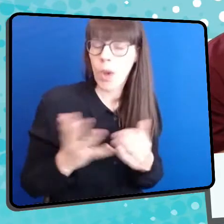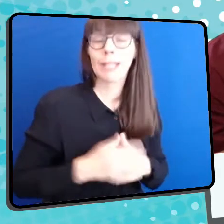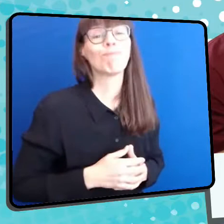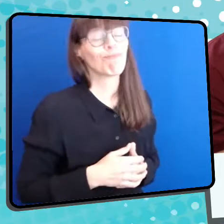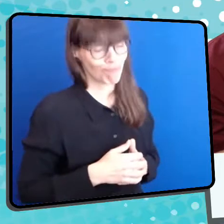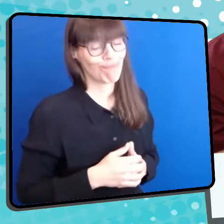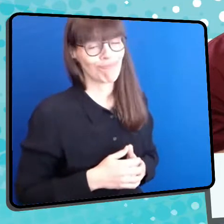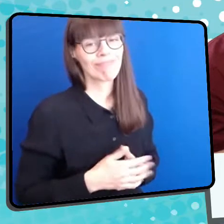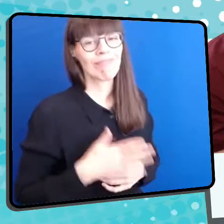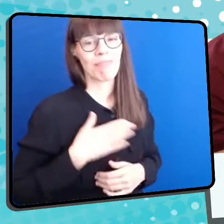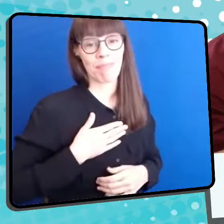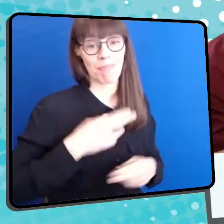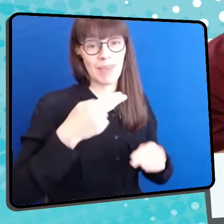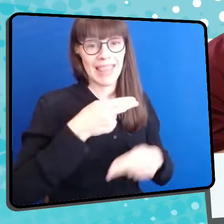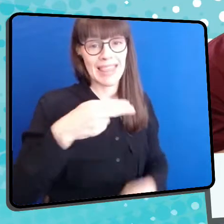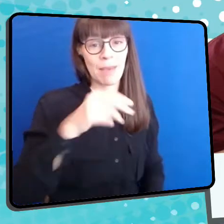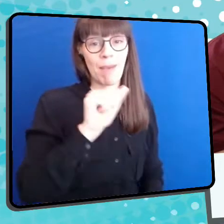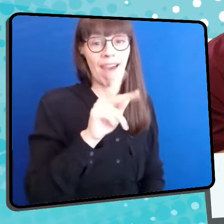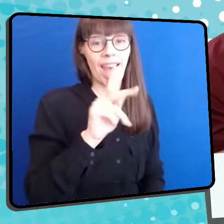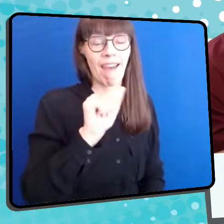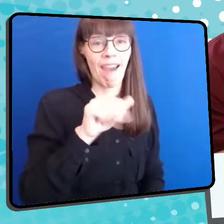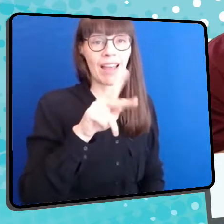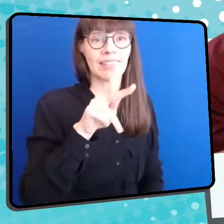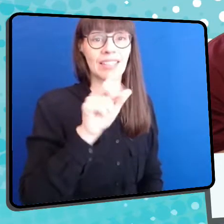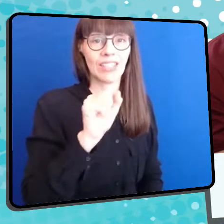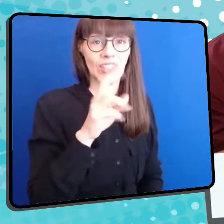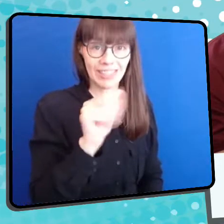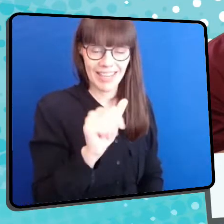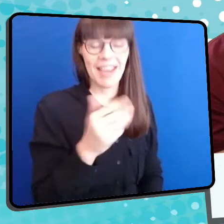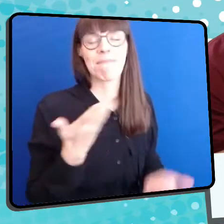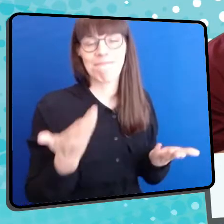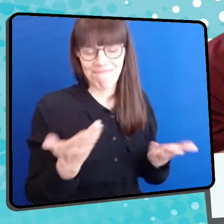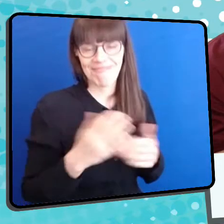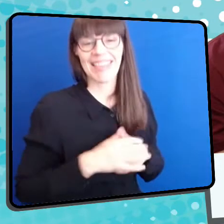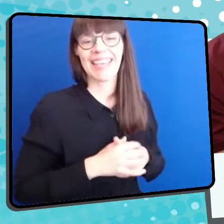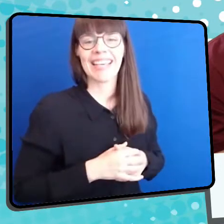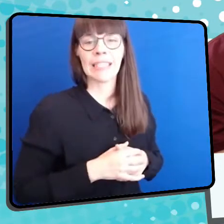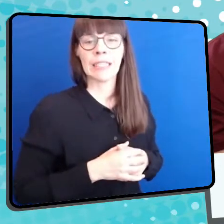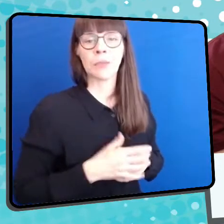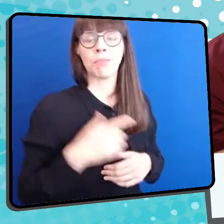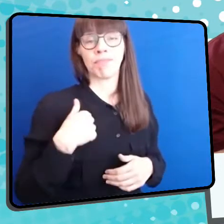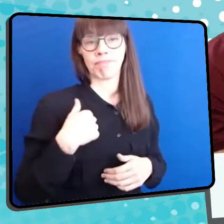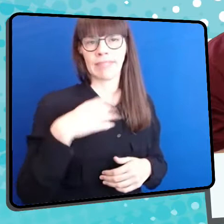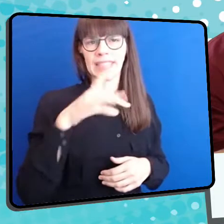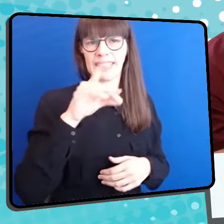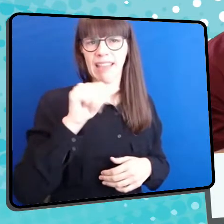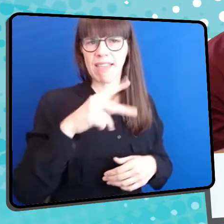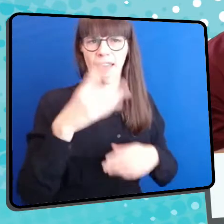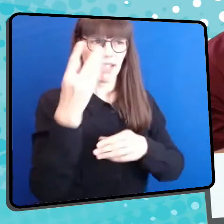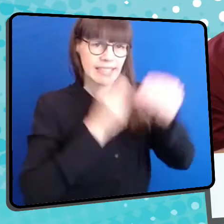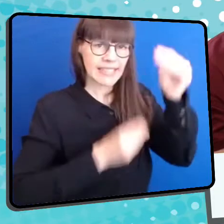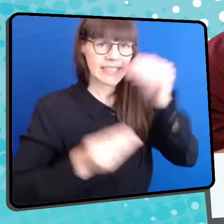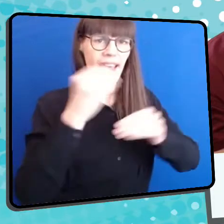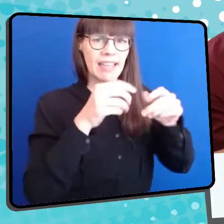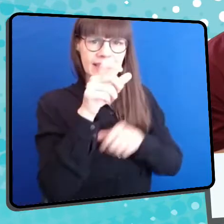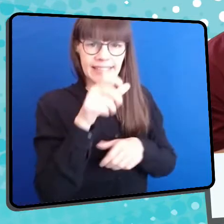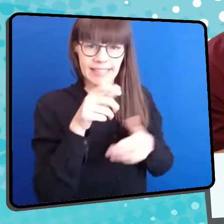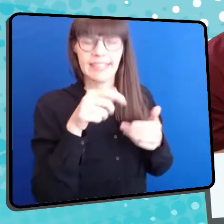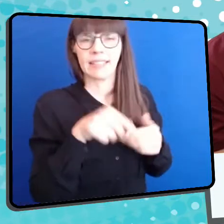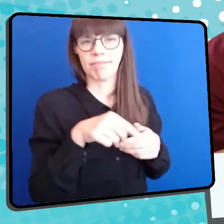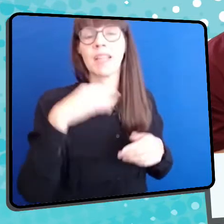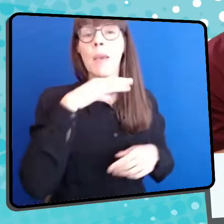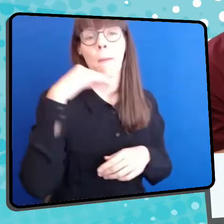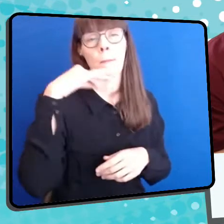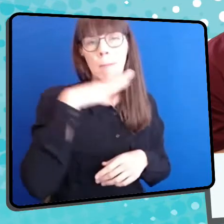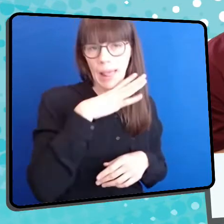So my name is Akanksha Malik, as I've just been introduced very kindly. I'm a data scientist at a tech consulting down here in Melbourne,